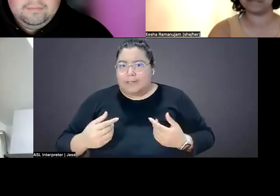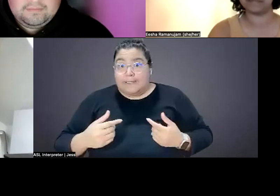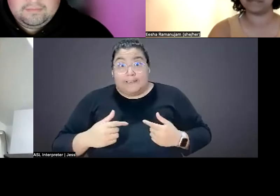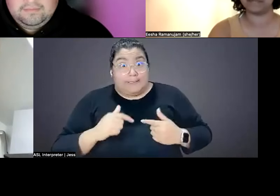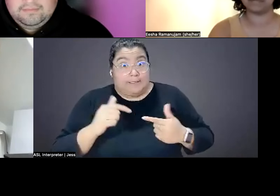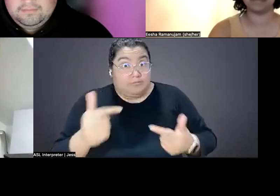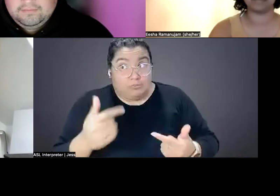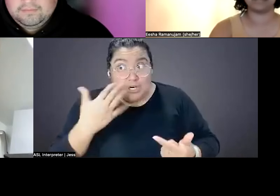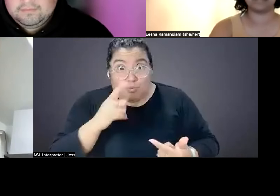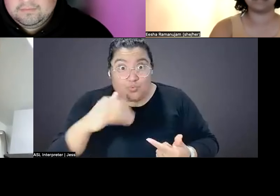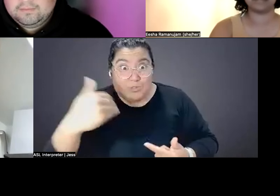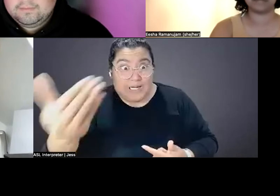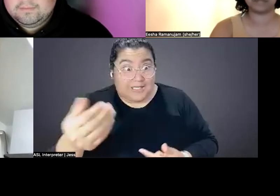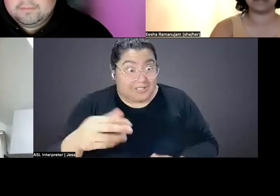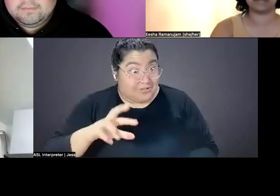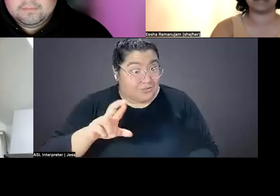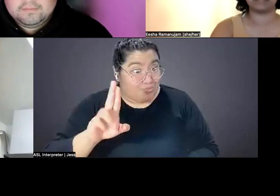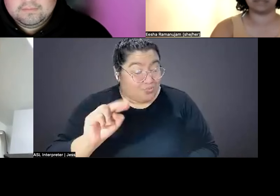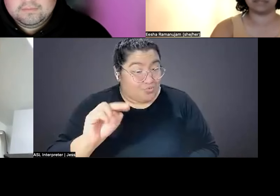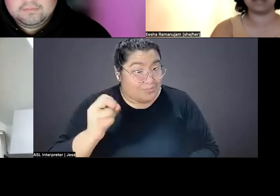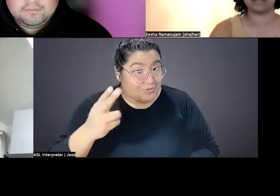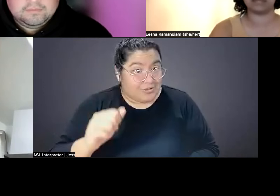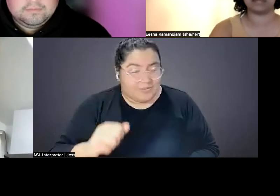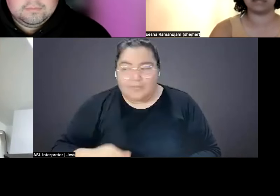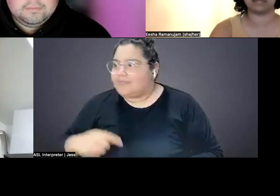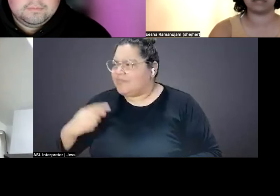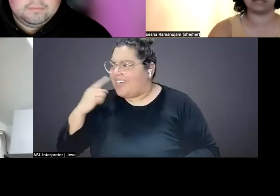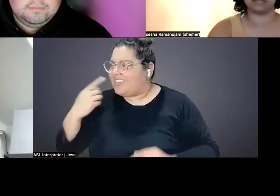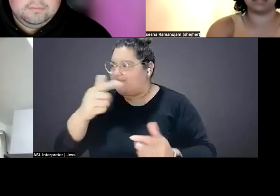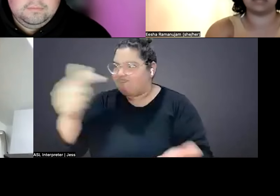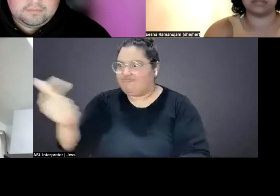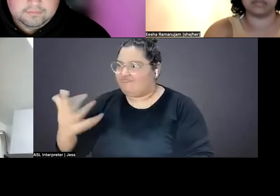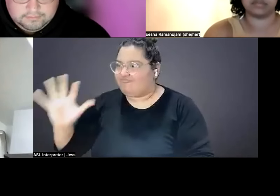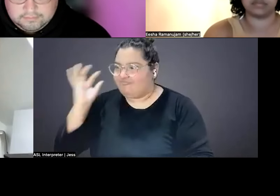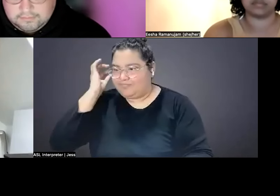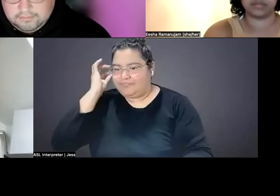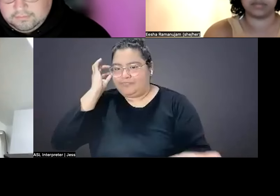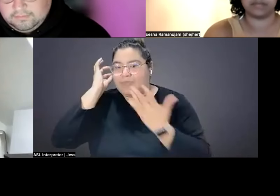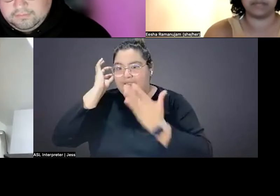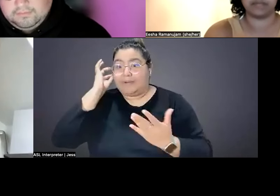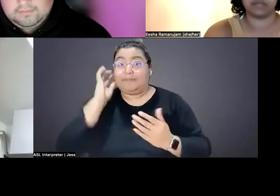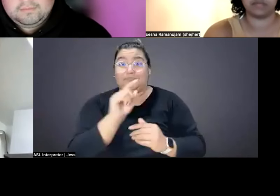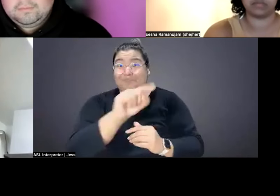was all of us. Thank you all so much. We have a lot of expertise in the room, right? Like